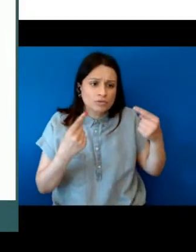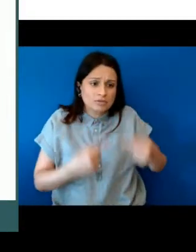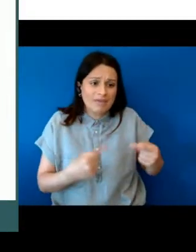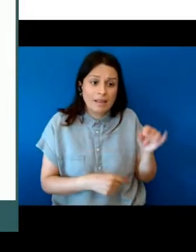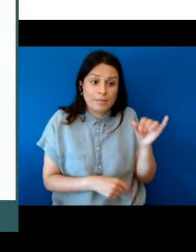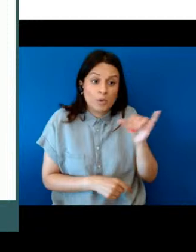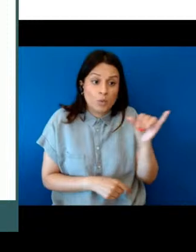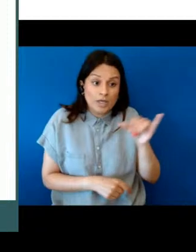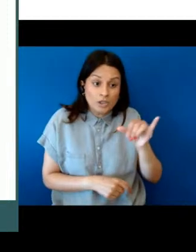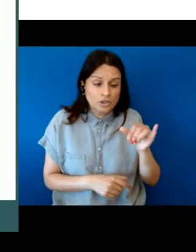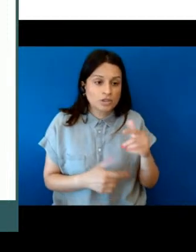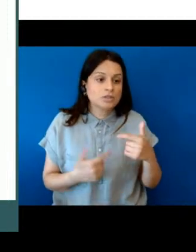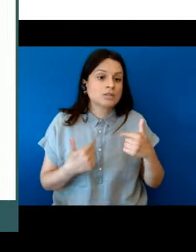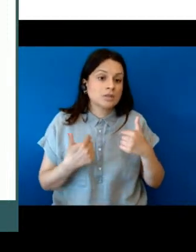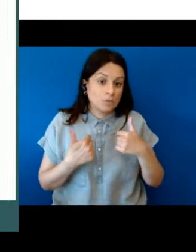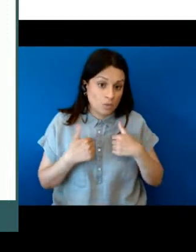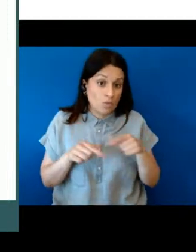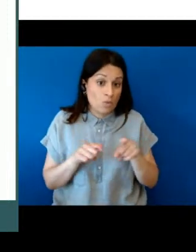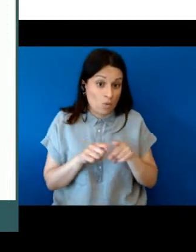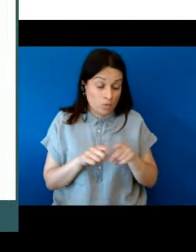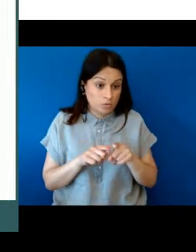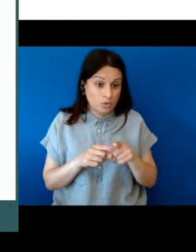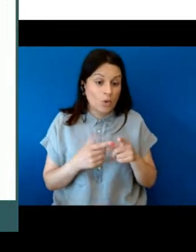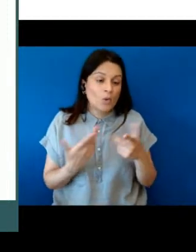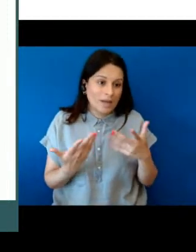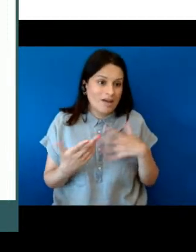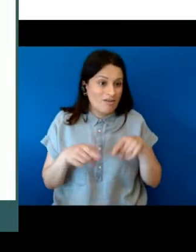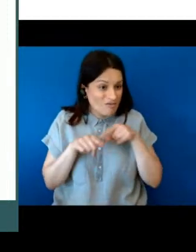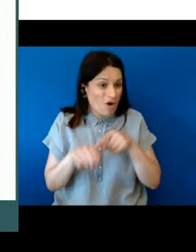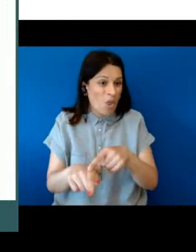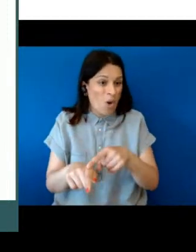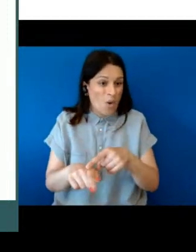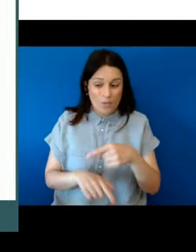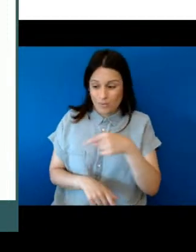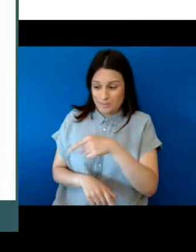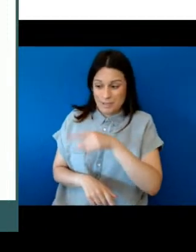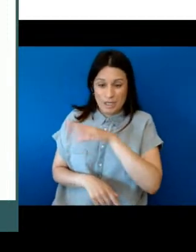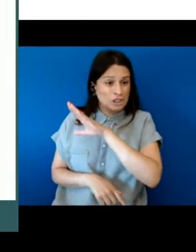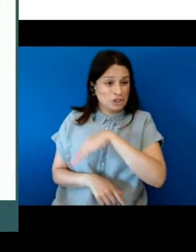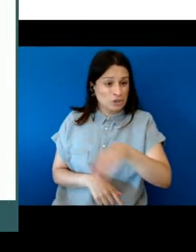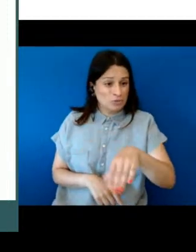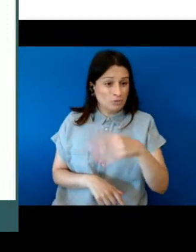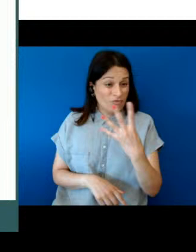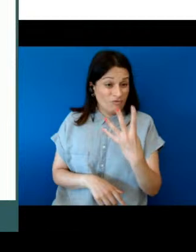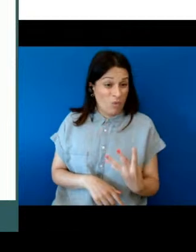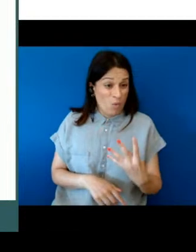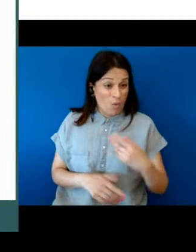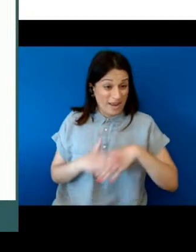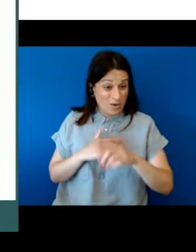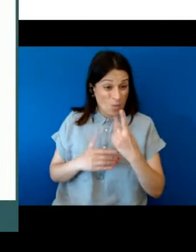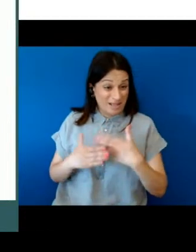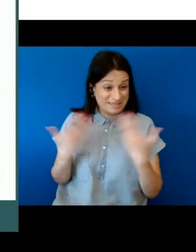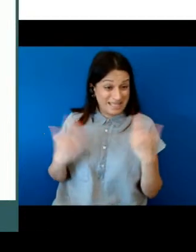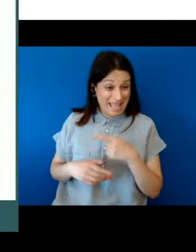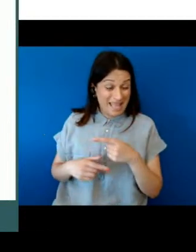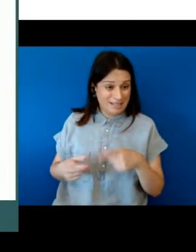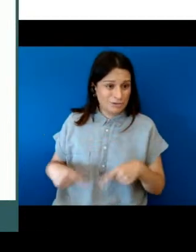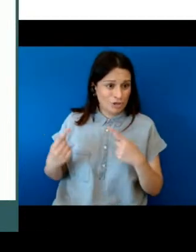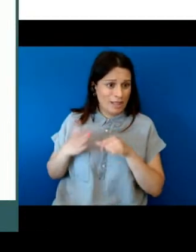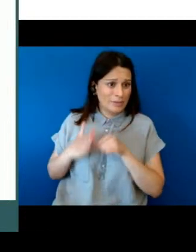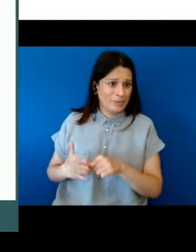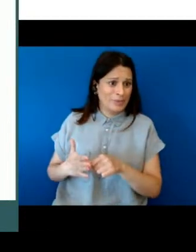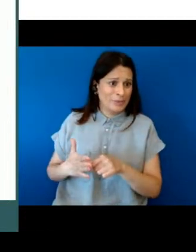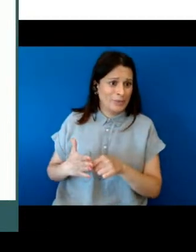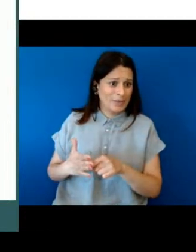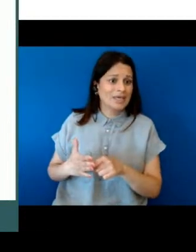from an adherence point of view, getting children to take eye drops 4 times a day can be very challenging. So you may want to just look